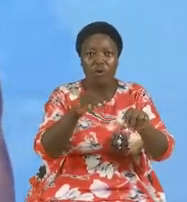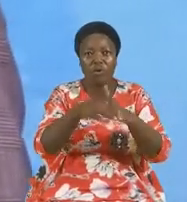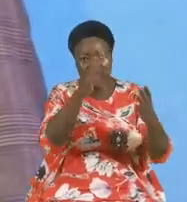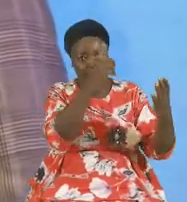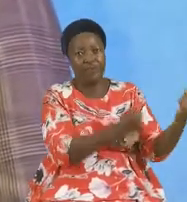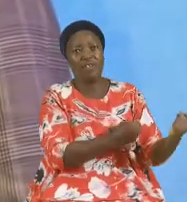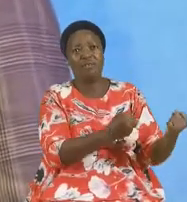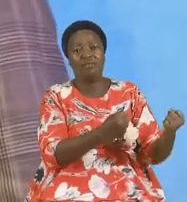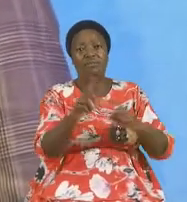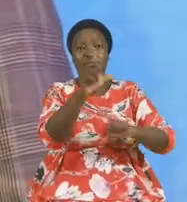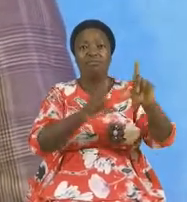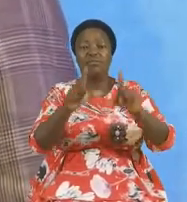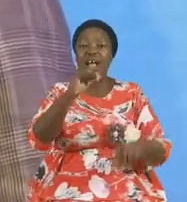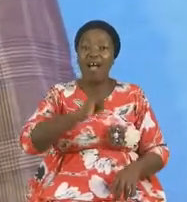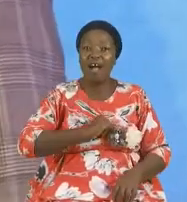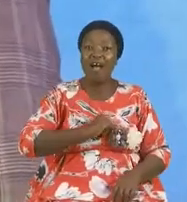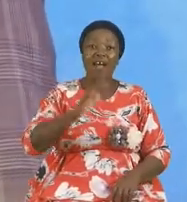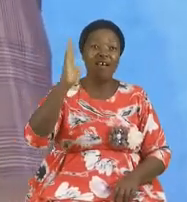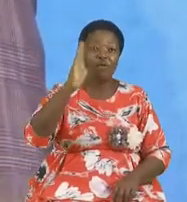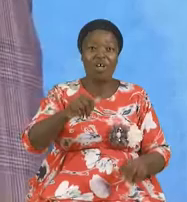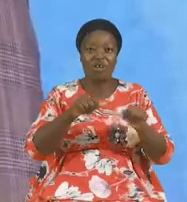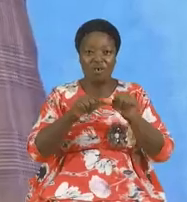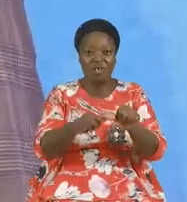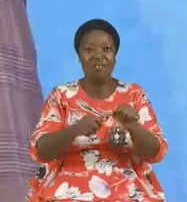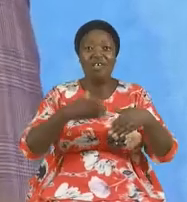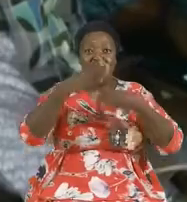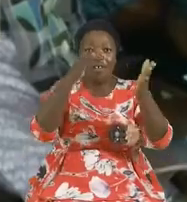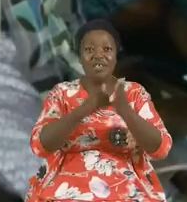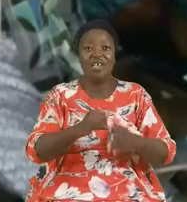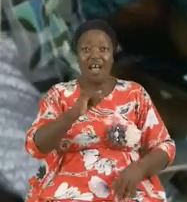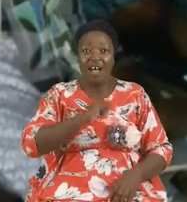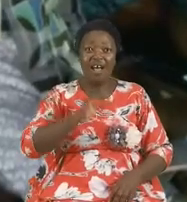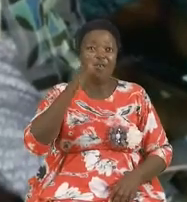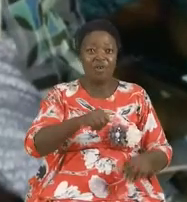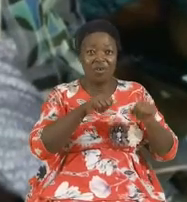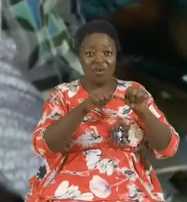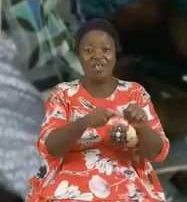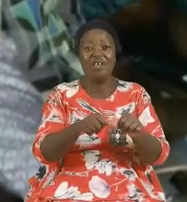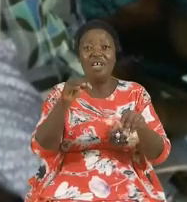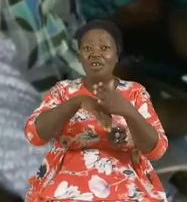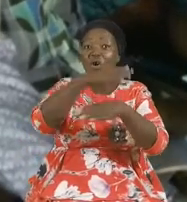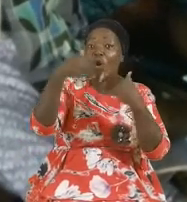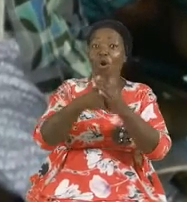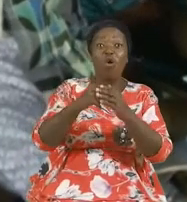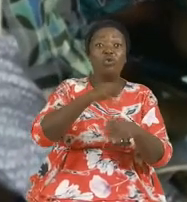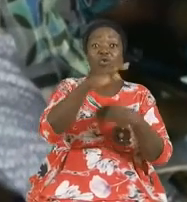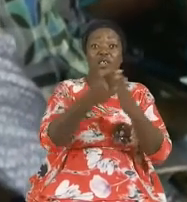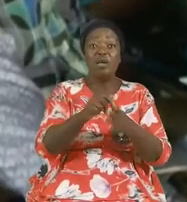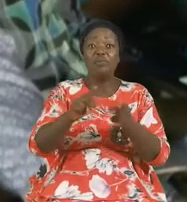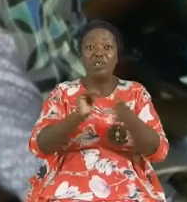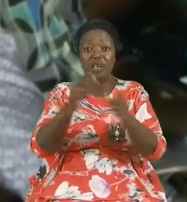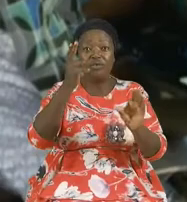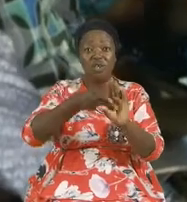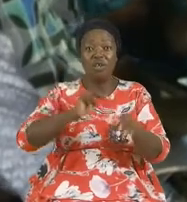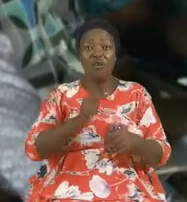continue, if ye continue in the faith, I will continue. Shout it out.